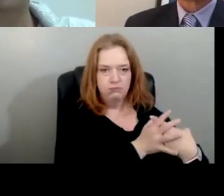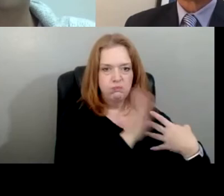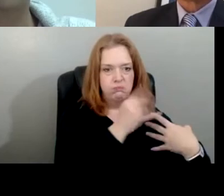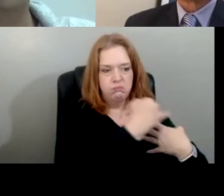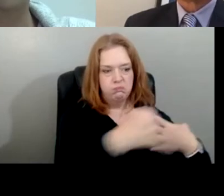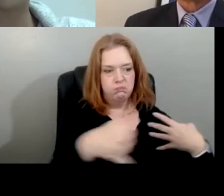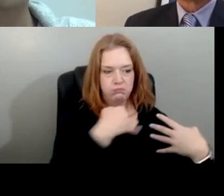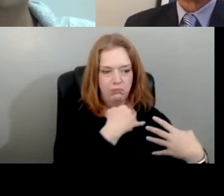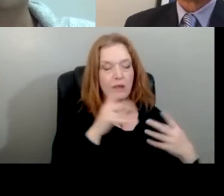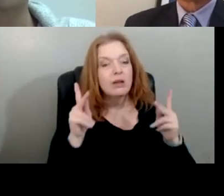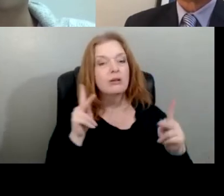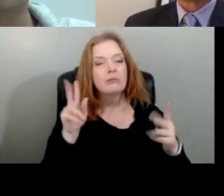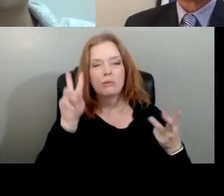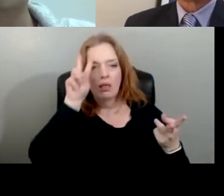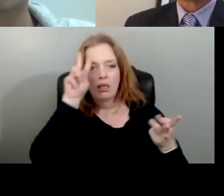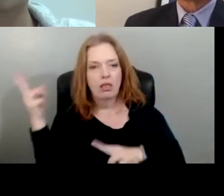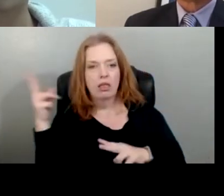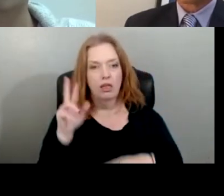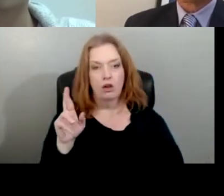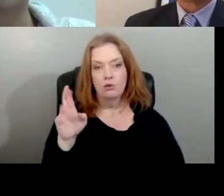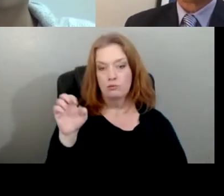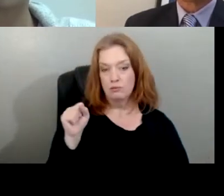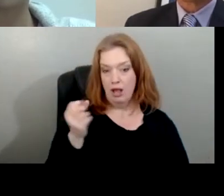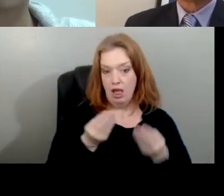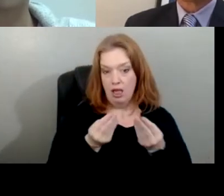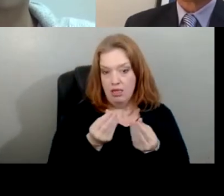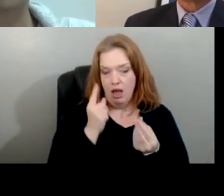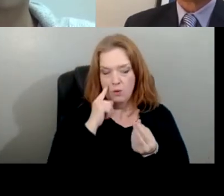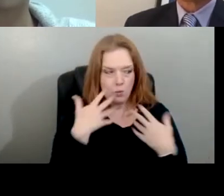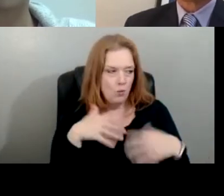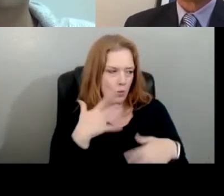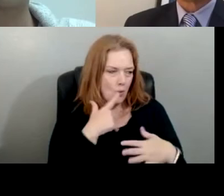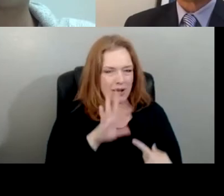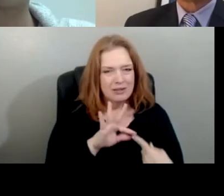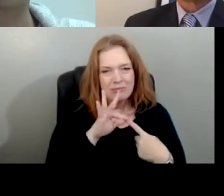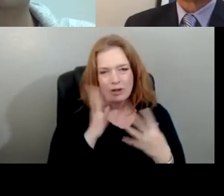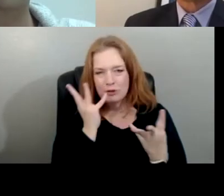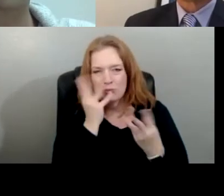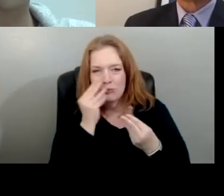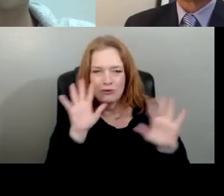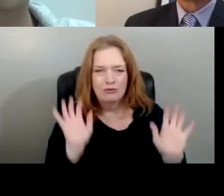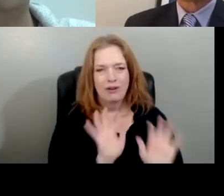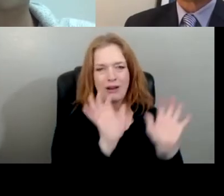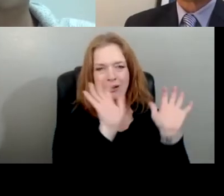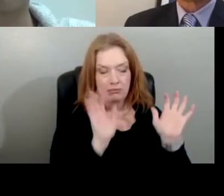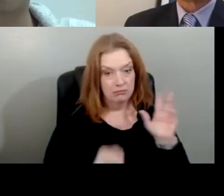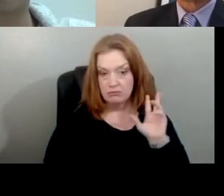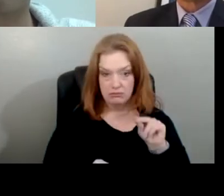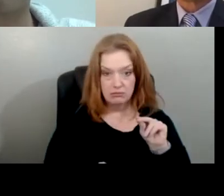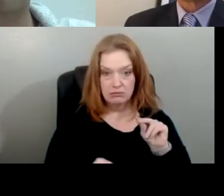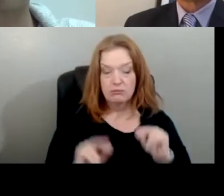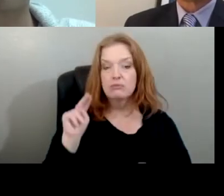there's a misunderstanding about reservation land being some special country. Like the Nez Perce Tribe, for example,